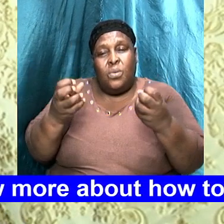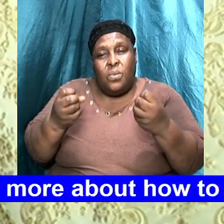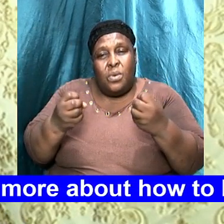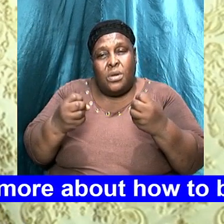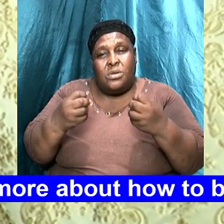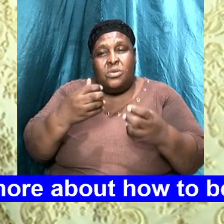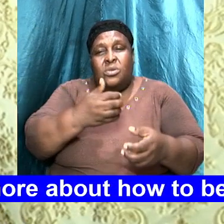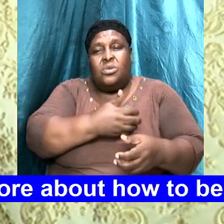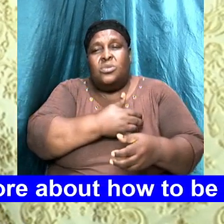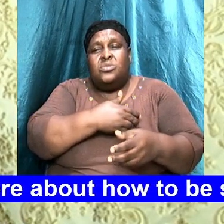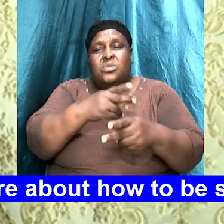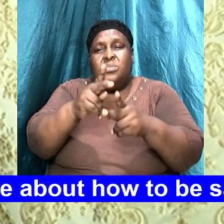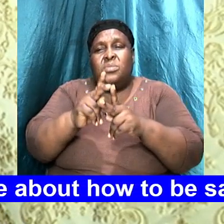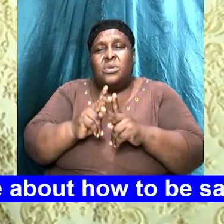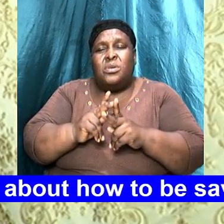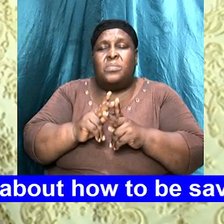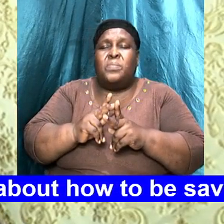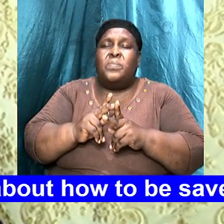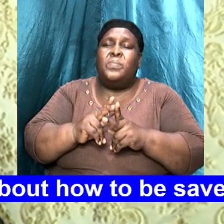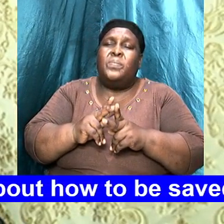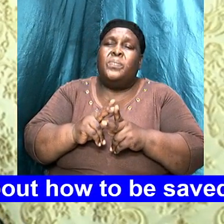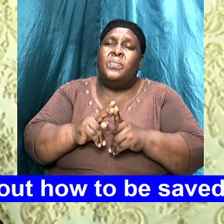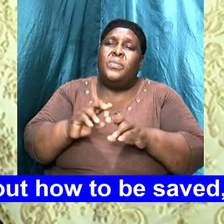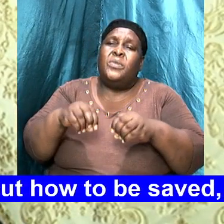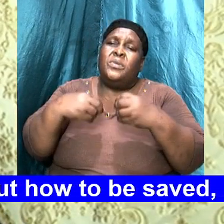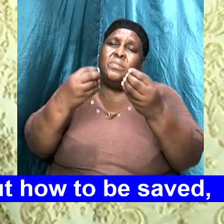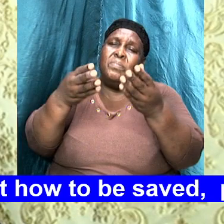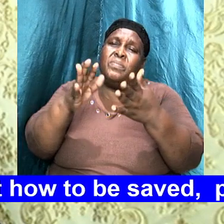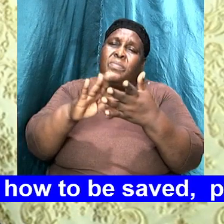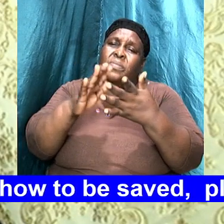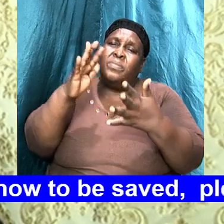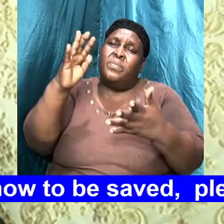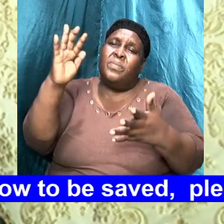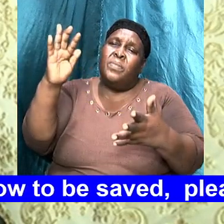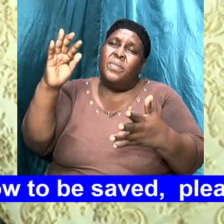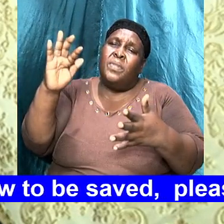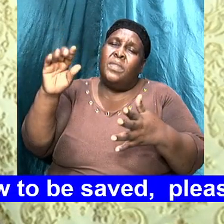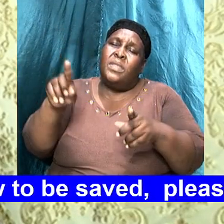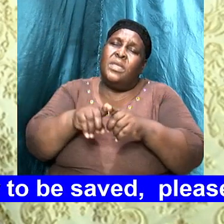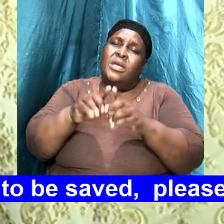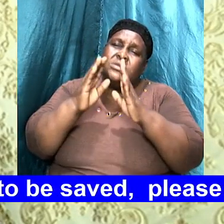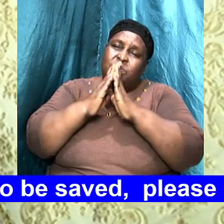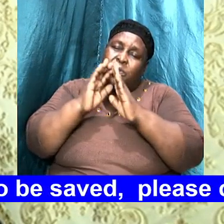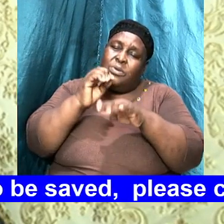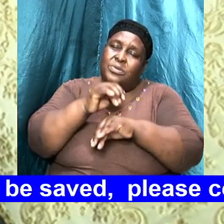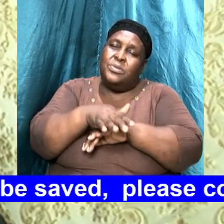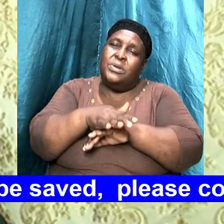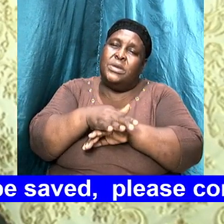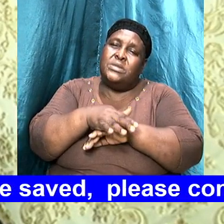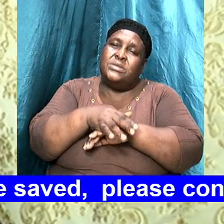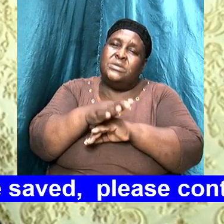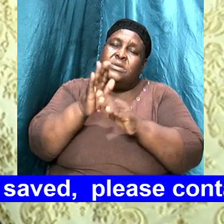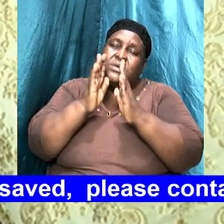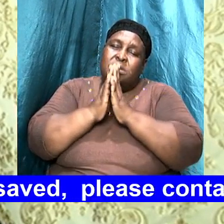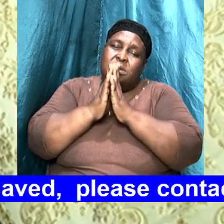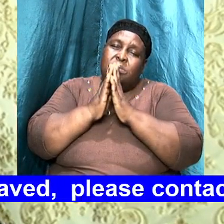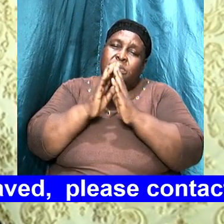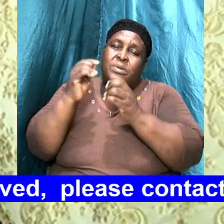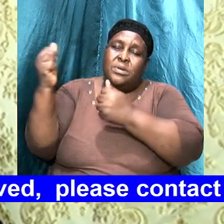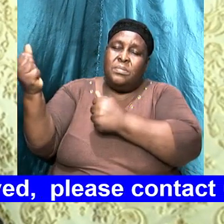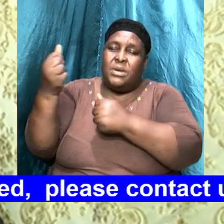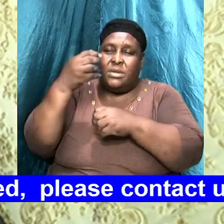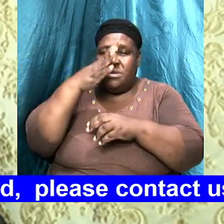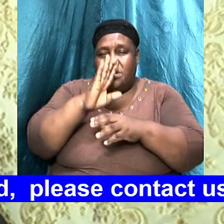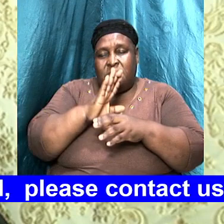kept mighty God hallelujah to give you glory oh God as we pray tonight we pray mighty God